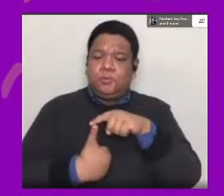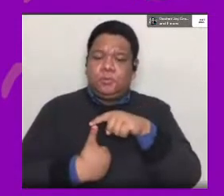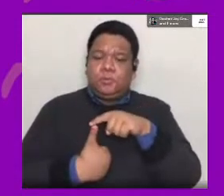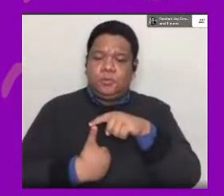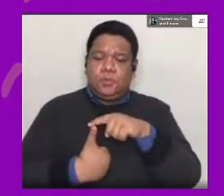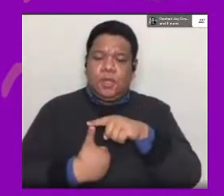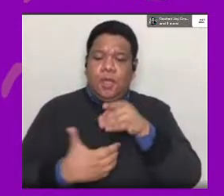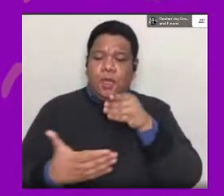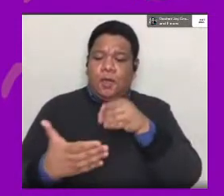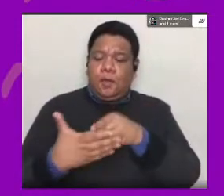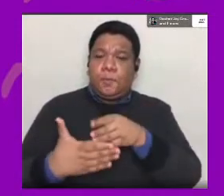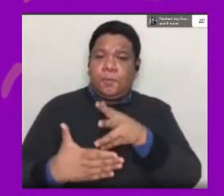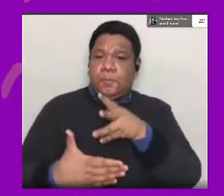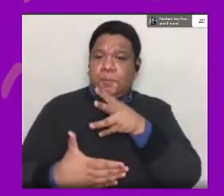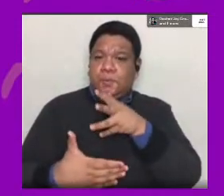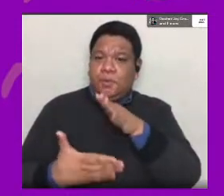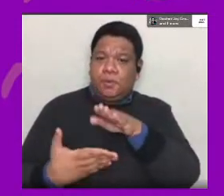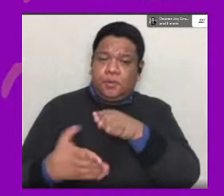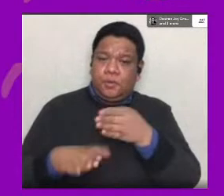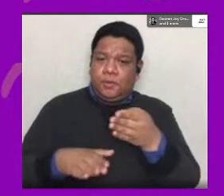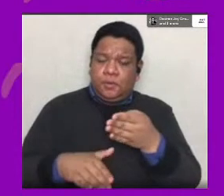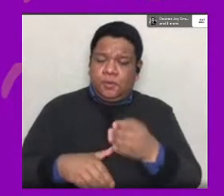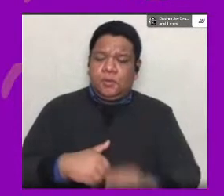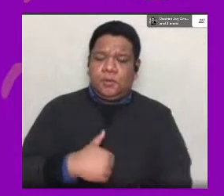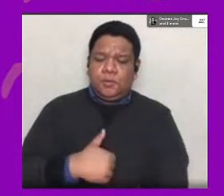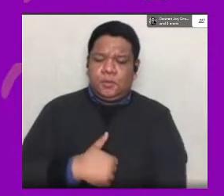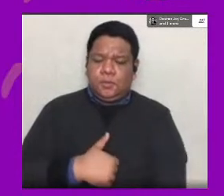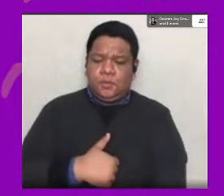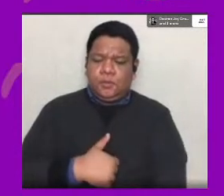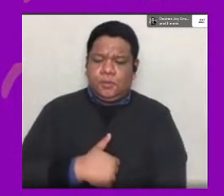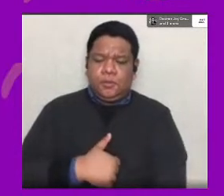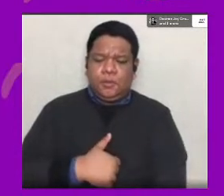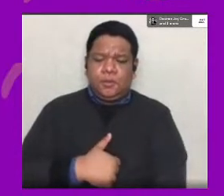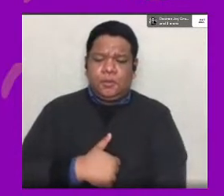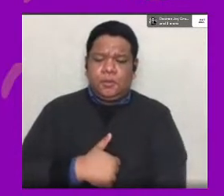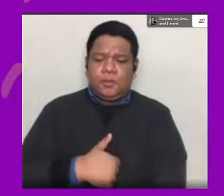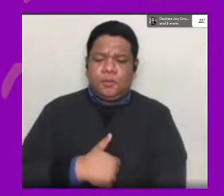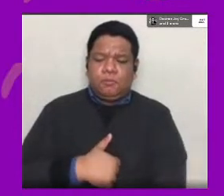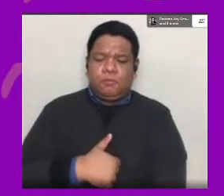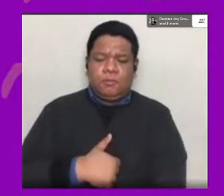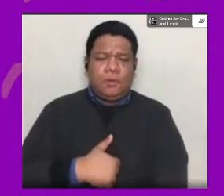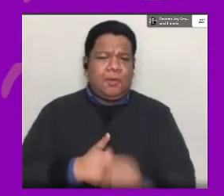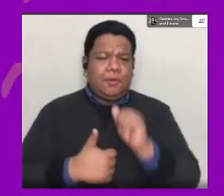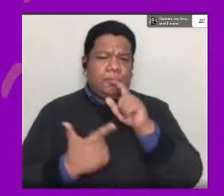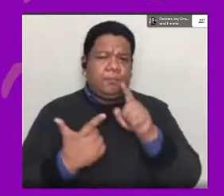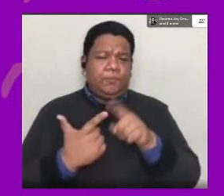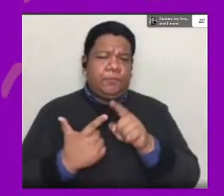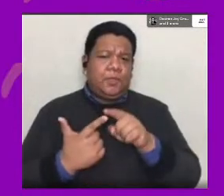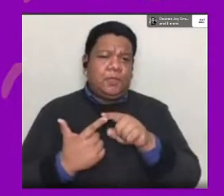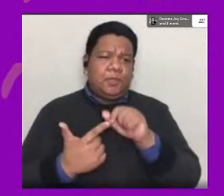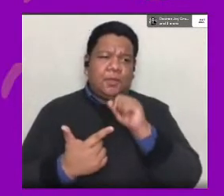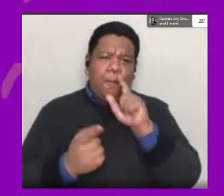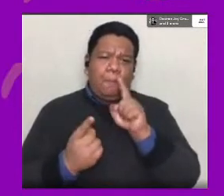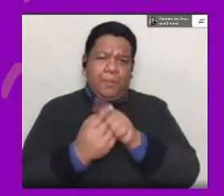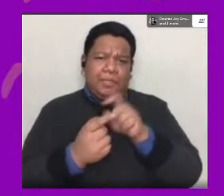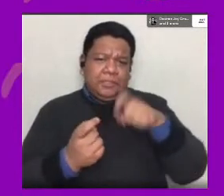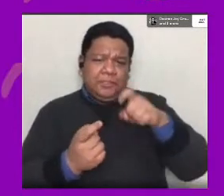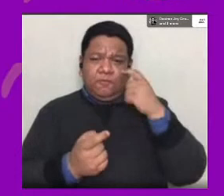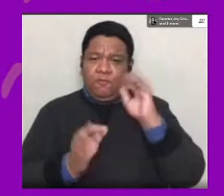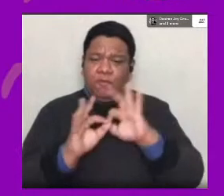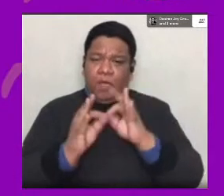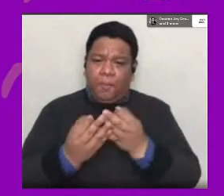death, 2, ending unmet need for family planning, and 3, ending GBV and